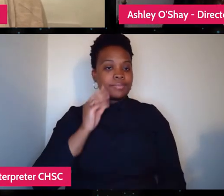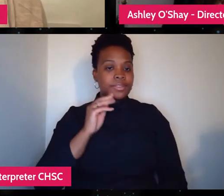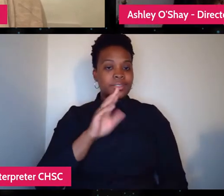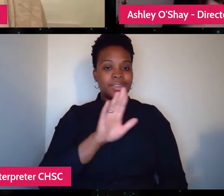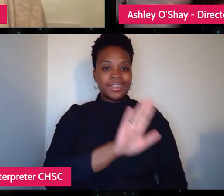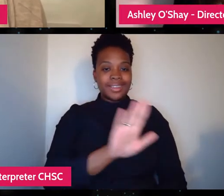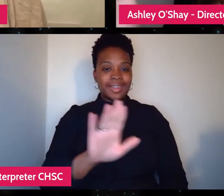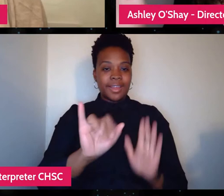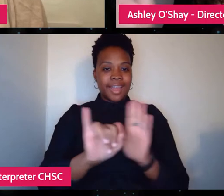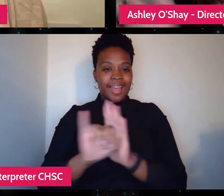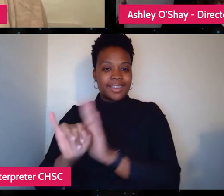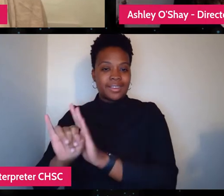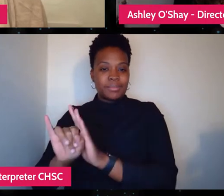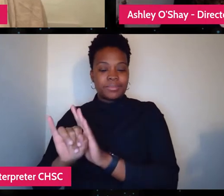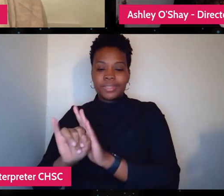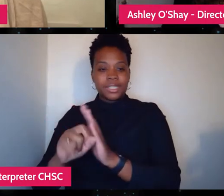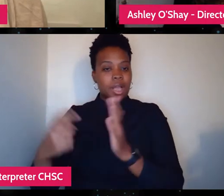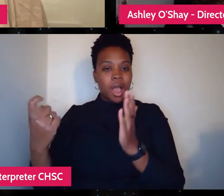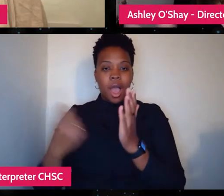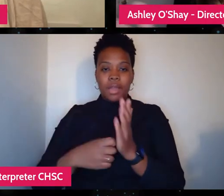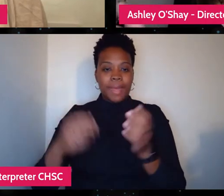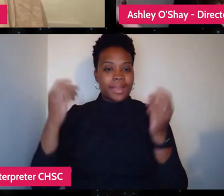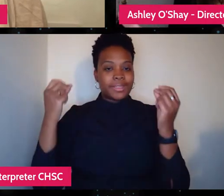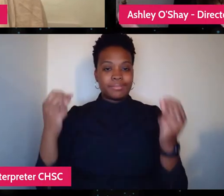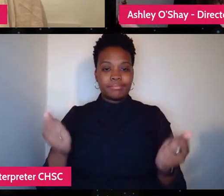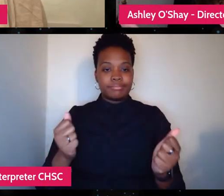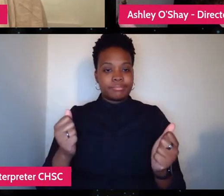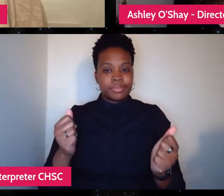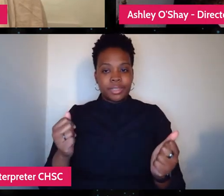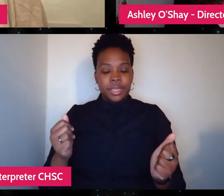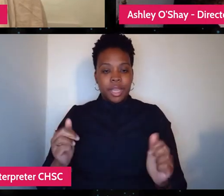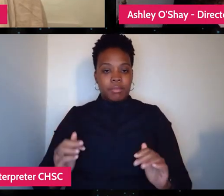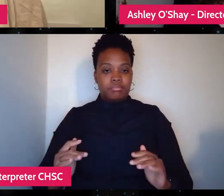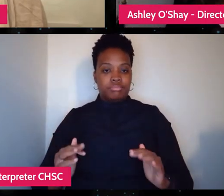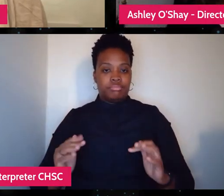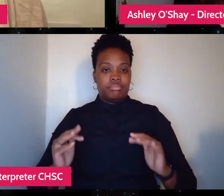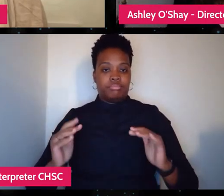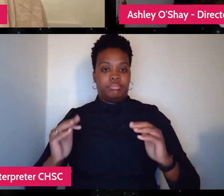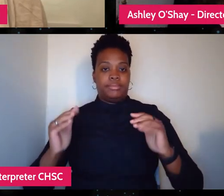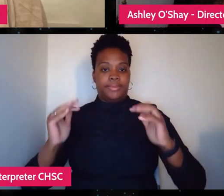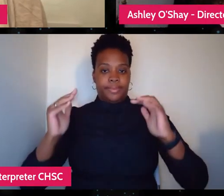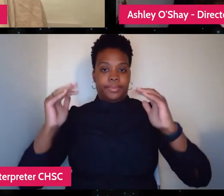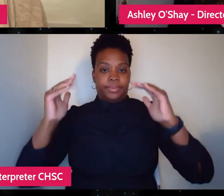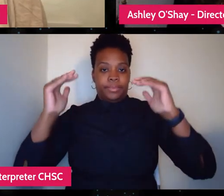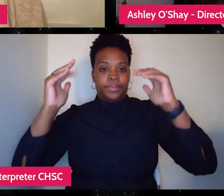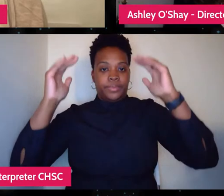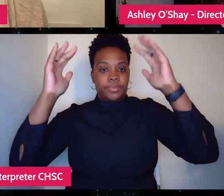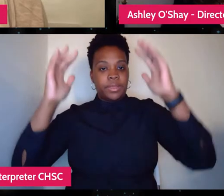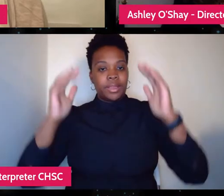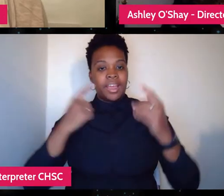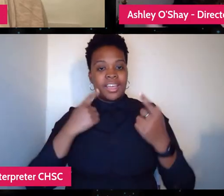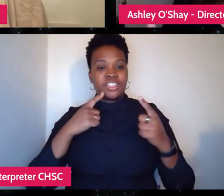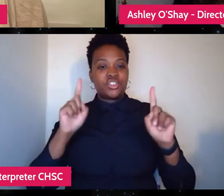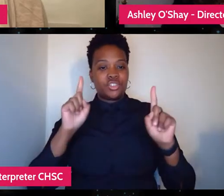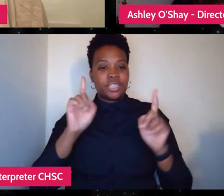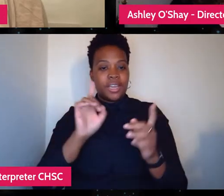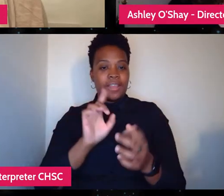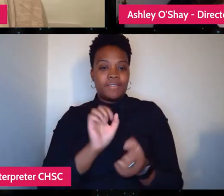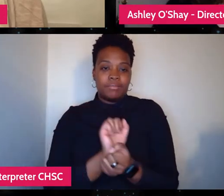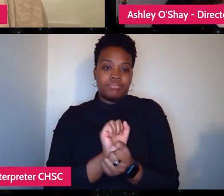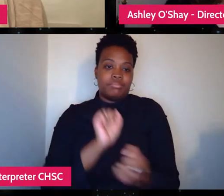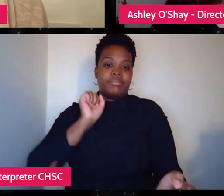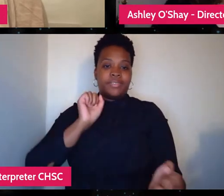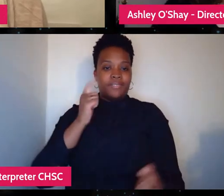identities, it's automatically gonna trickle up the ladder and achieve freedom for everybody